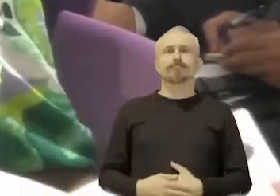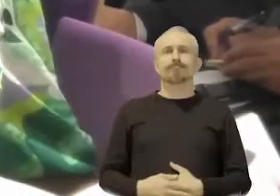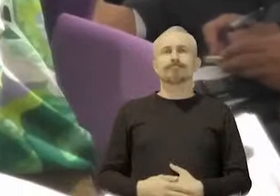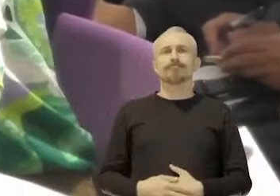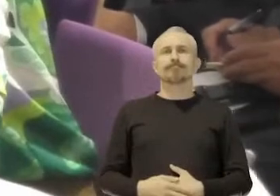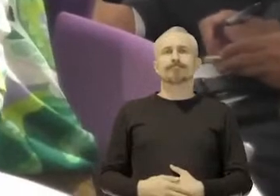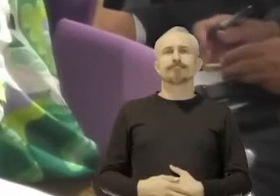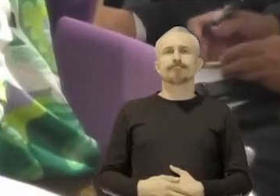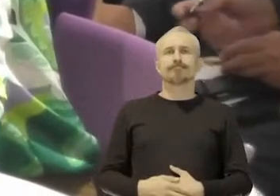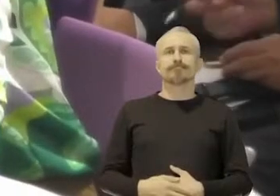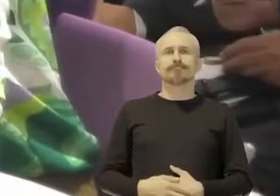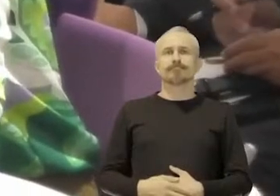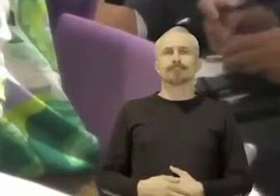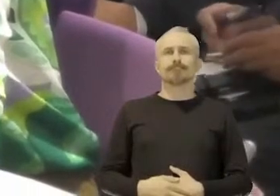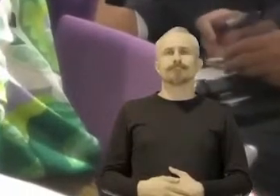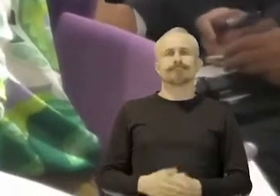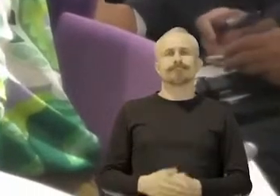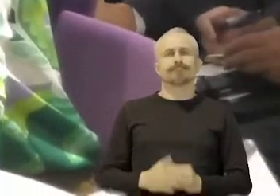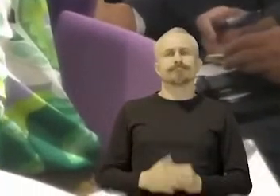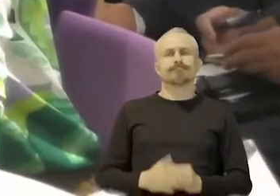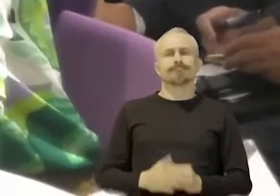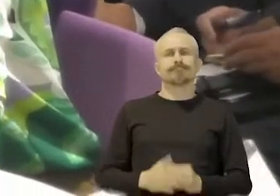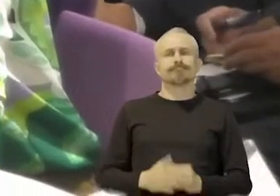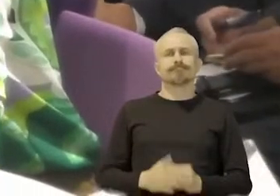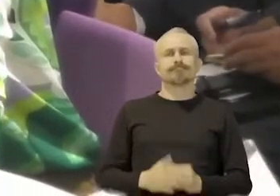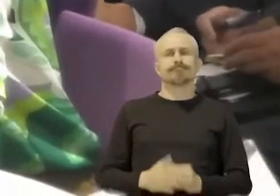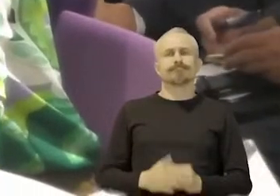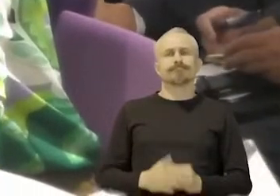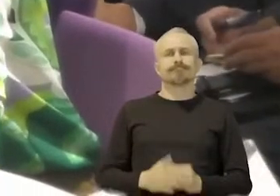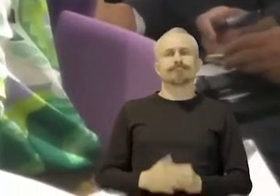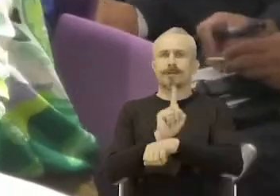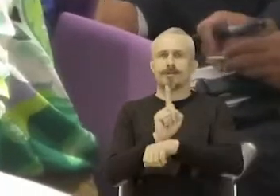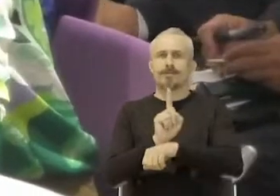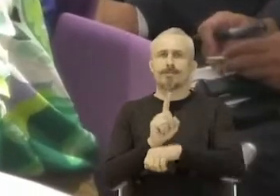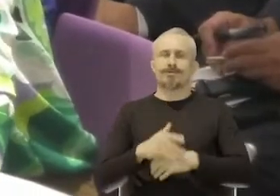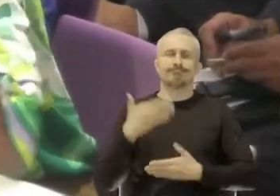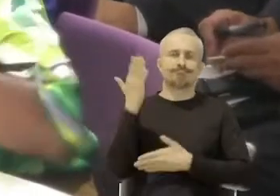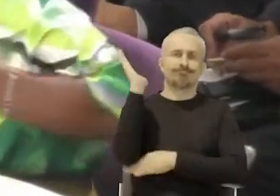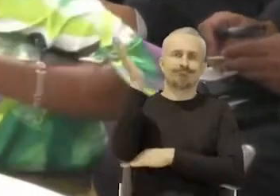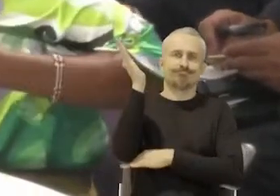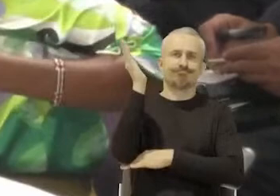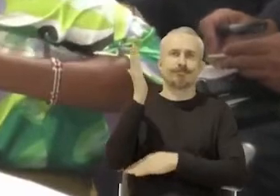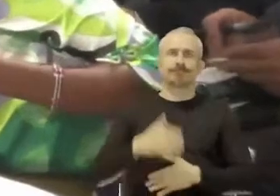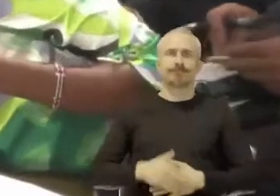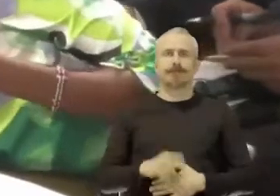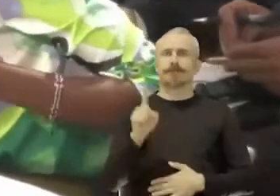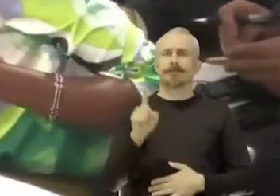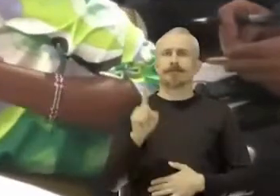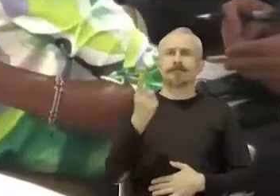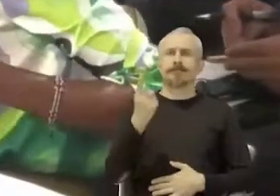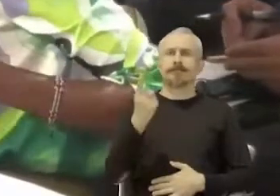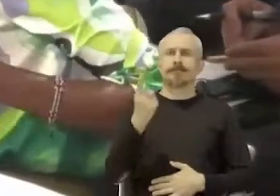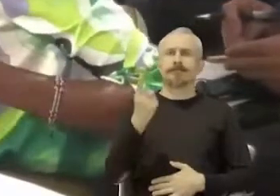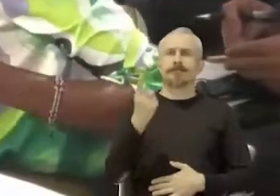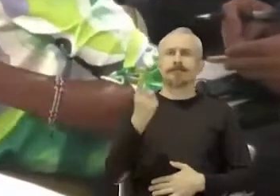submission of about 3 minutes from the Honourable Minister from the Republic of Malawi. Welcome.